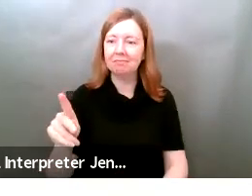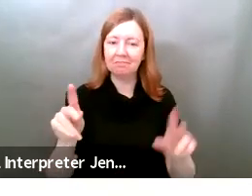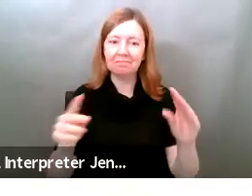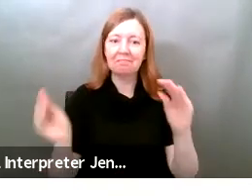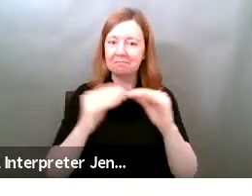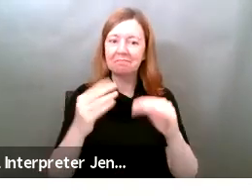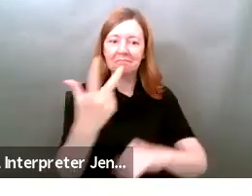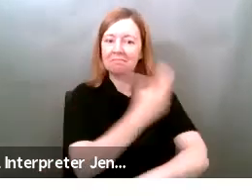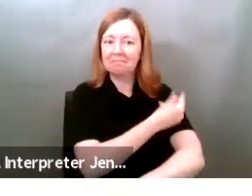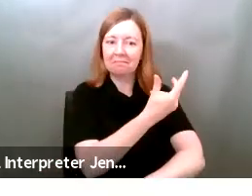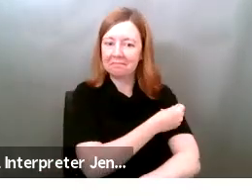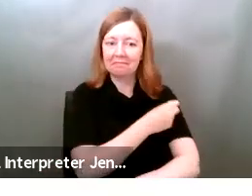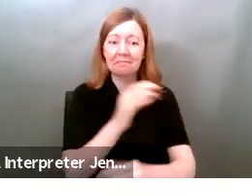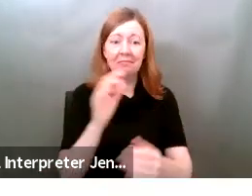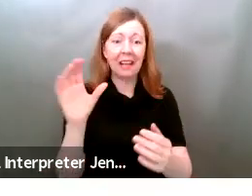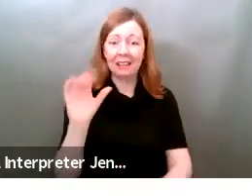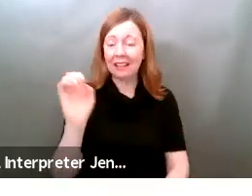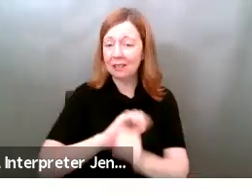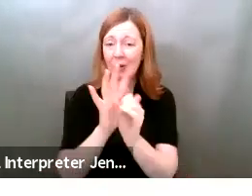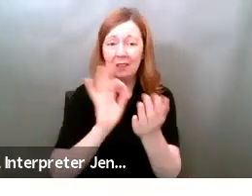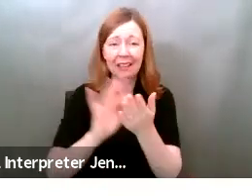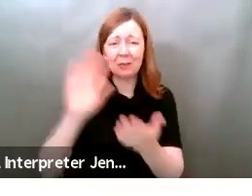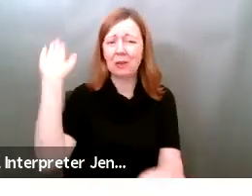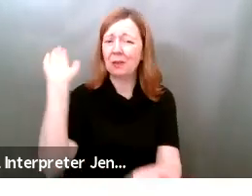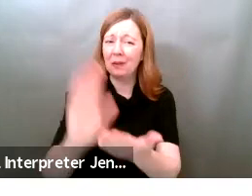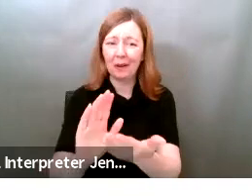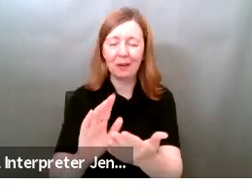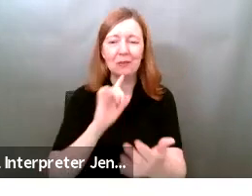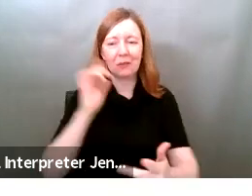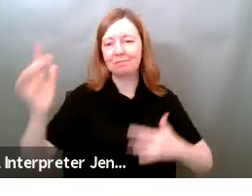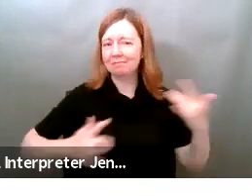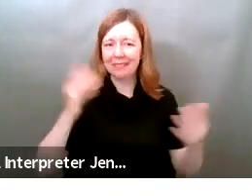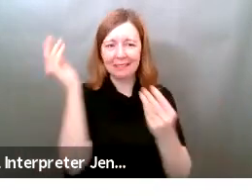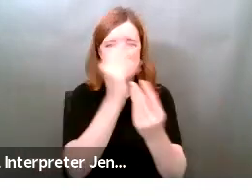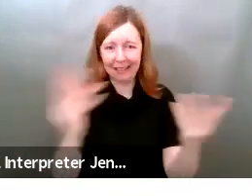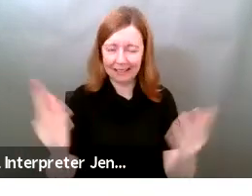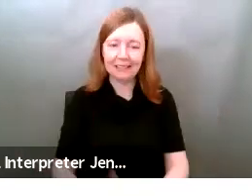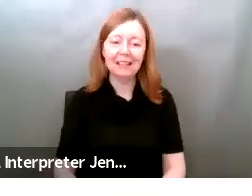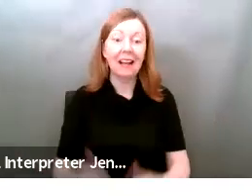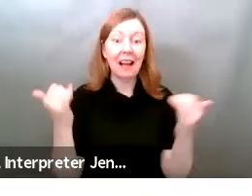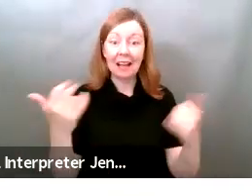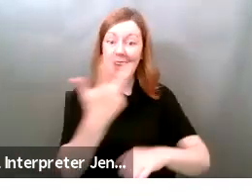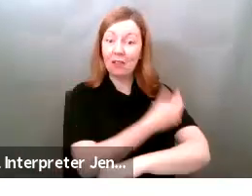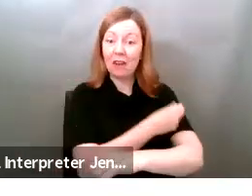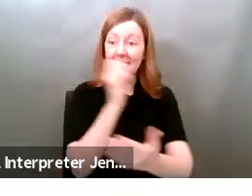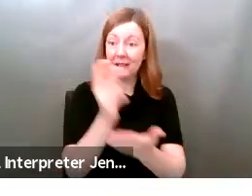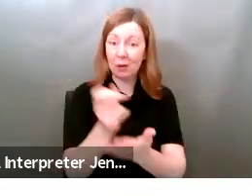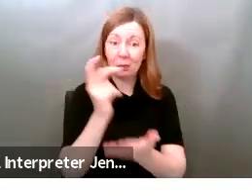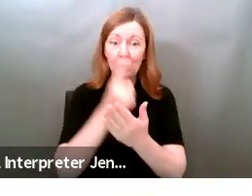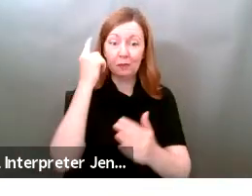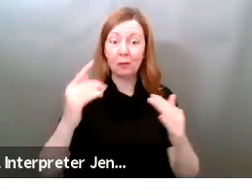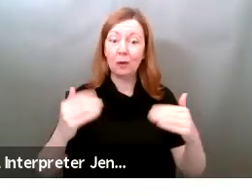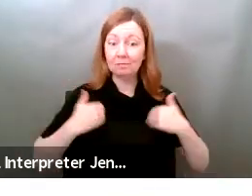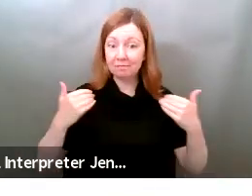case counts are the lowest that they've been in a long time. So this is exciting news. And now that the vaccine has been approved for